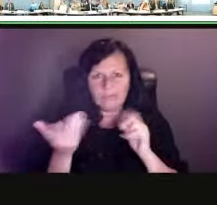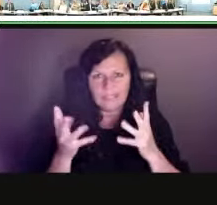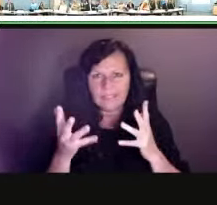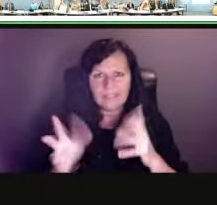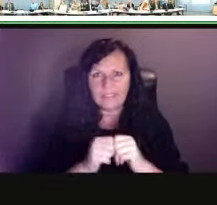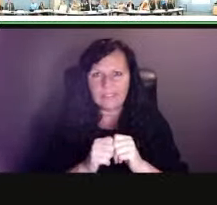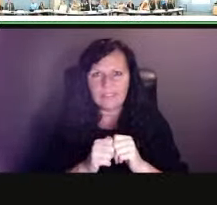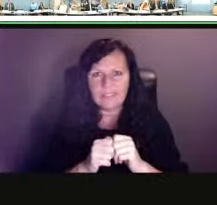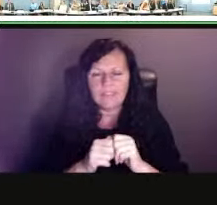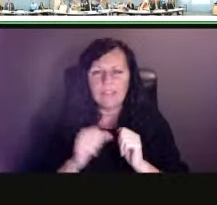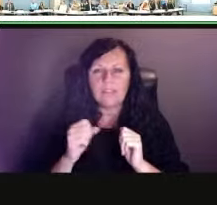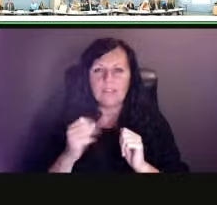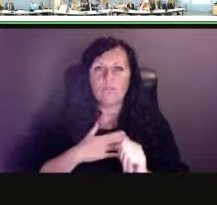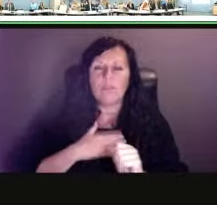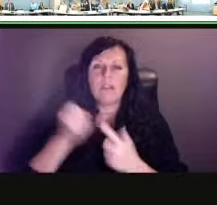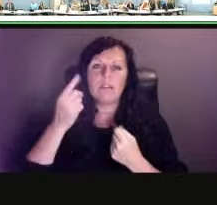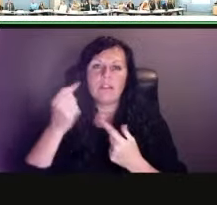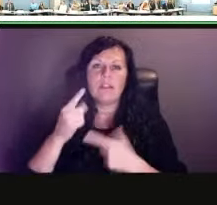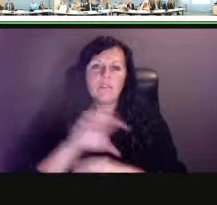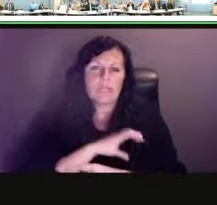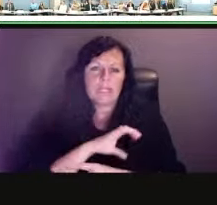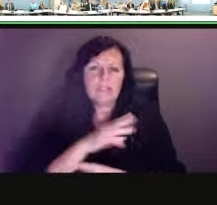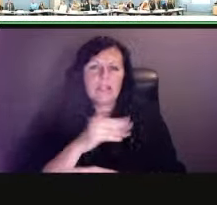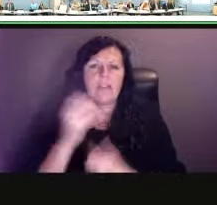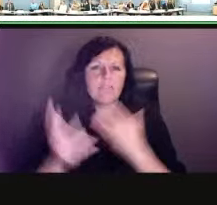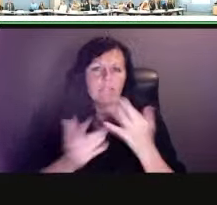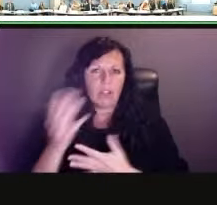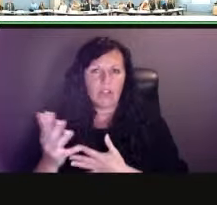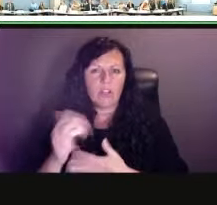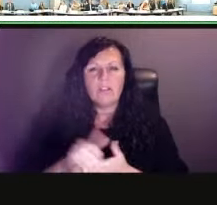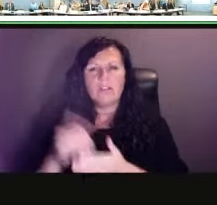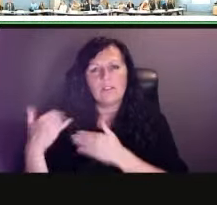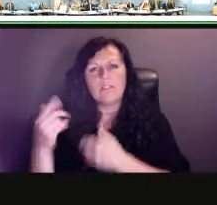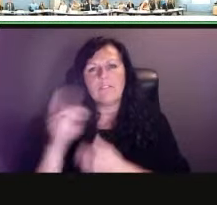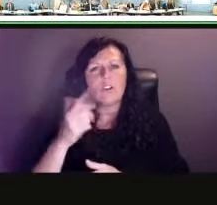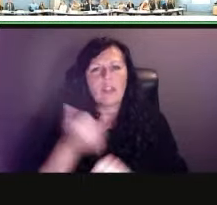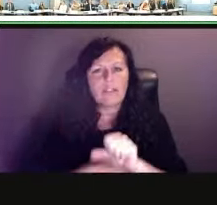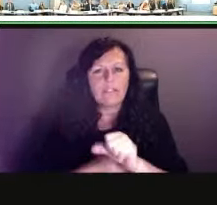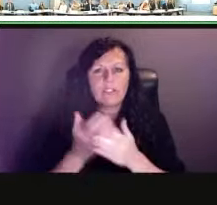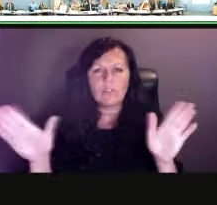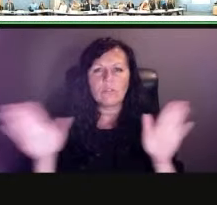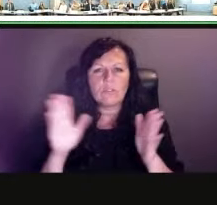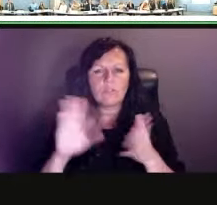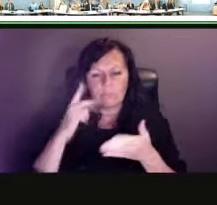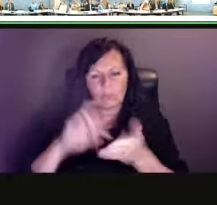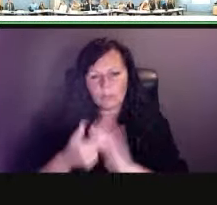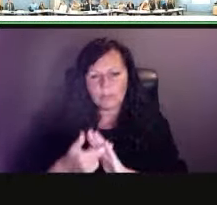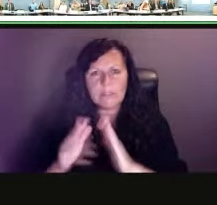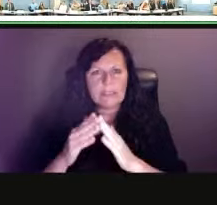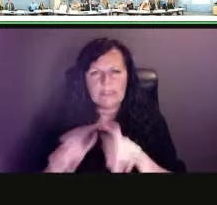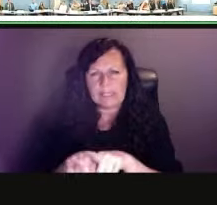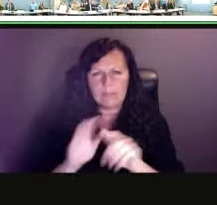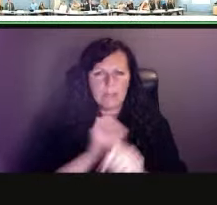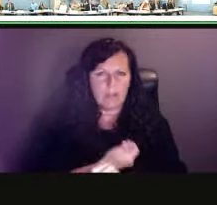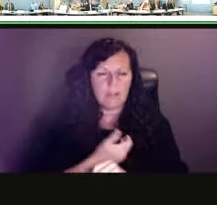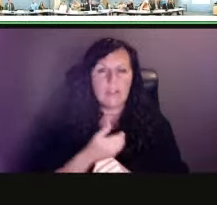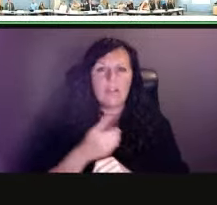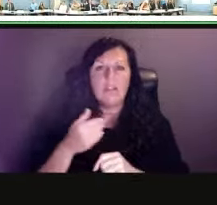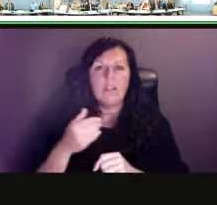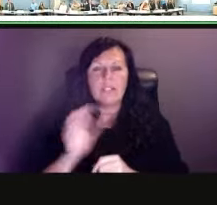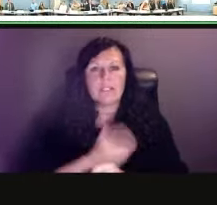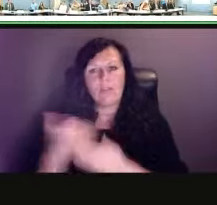It's my understanding that police and fire, which is the obligation of every general purpose, you know, city like our own to staff and